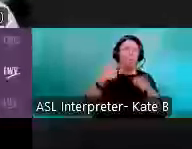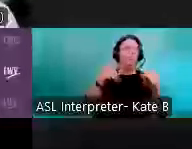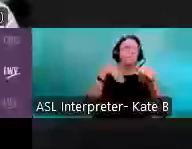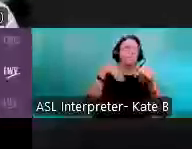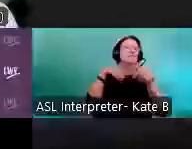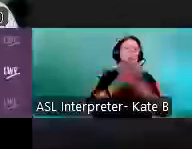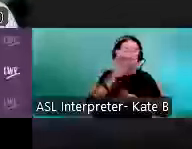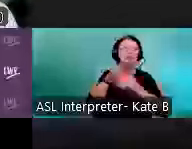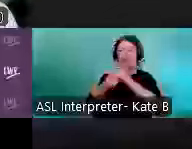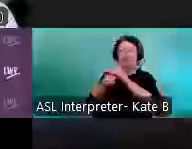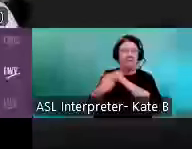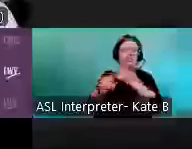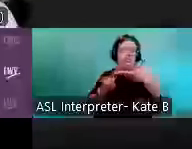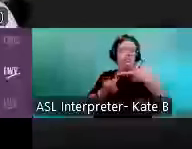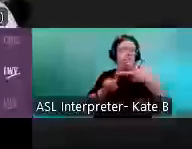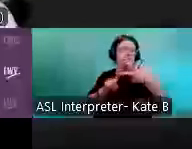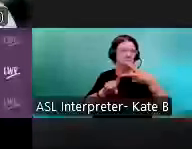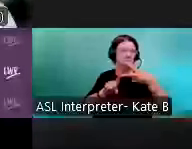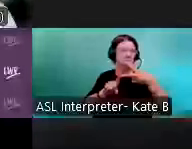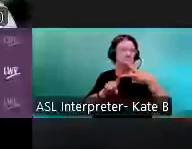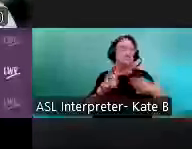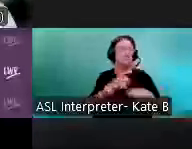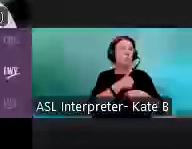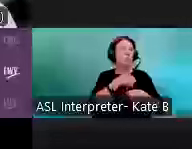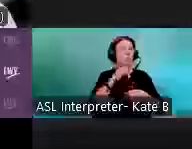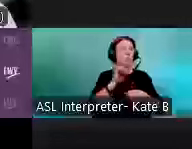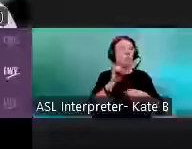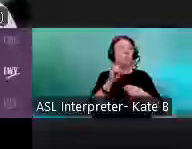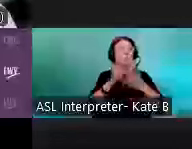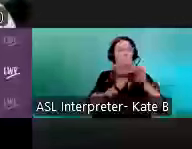We do accessibility audits